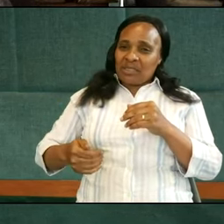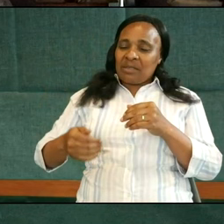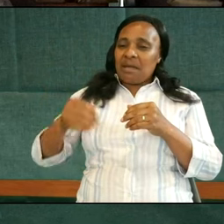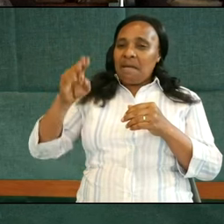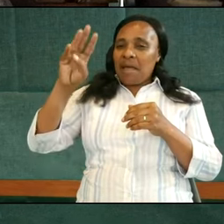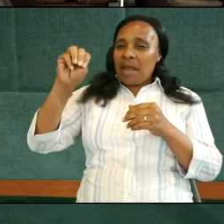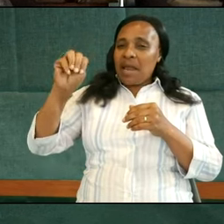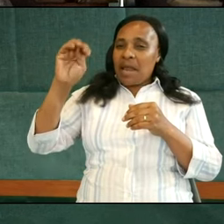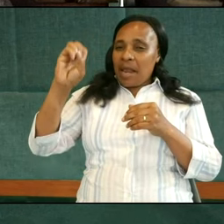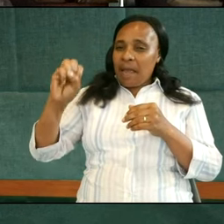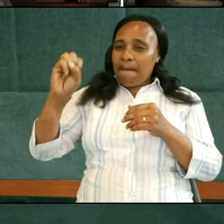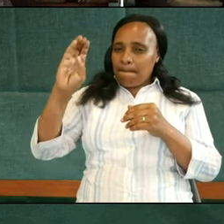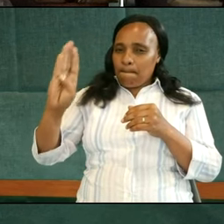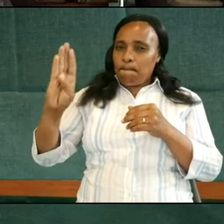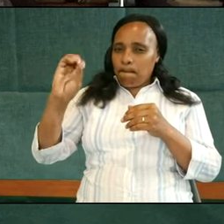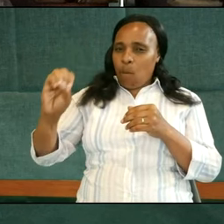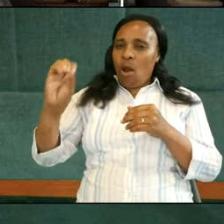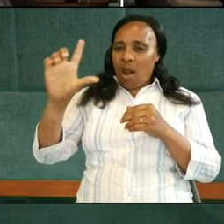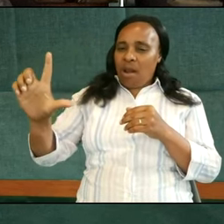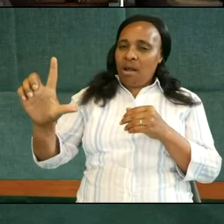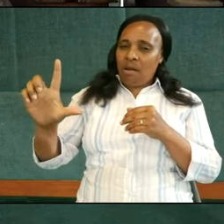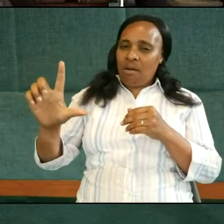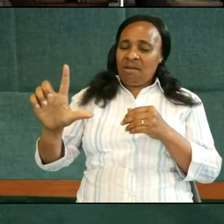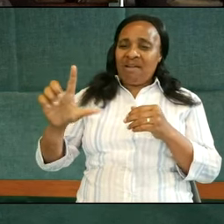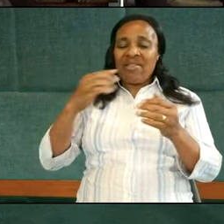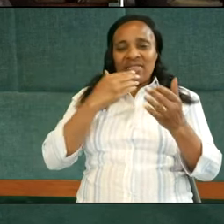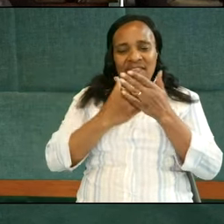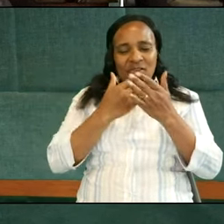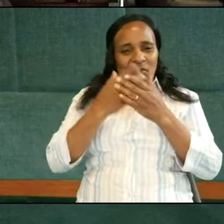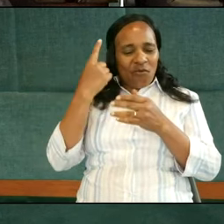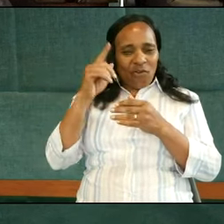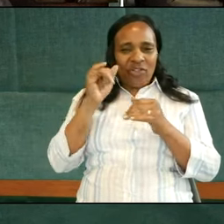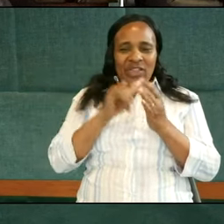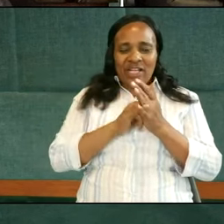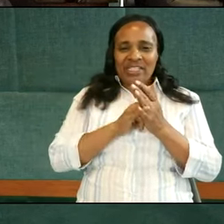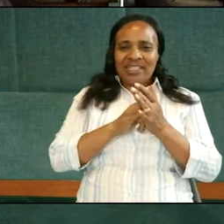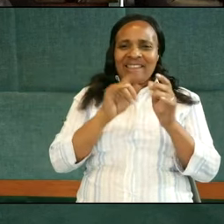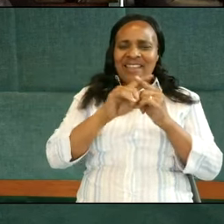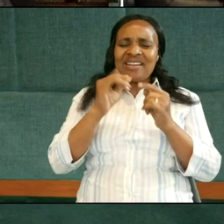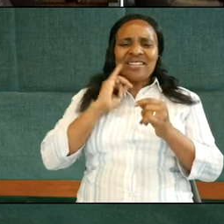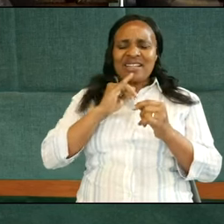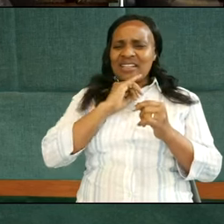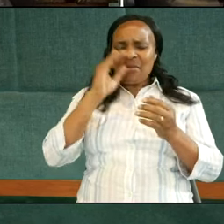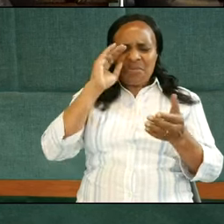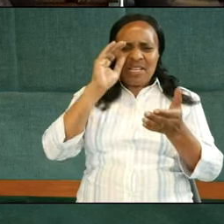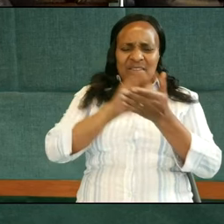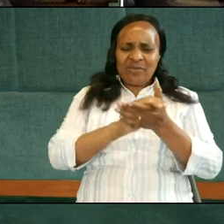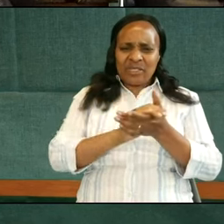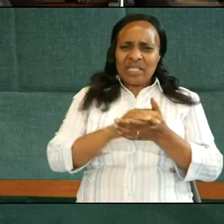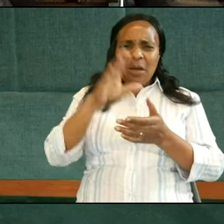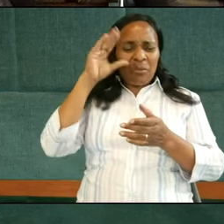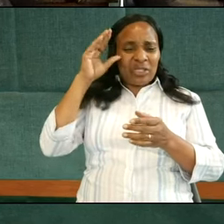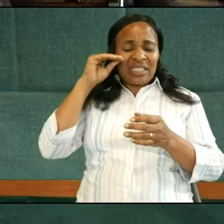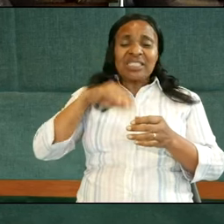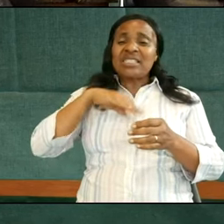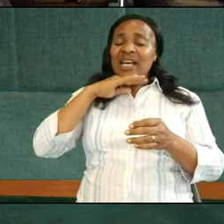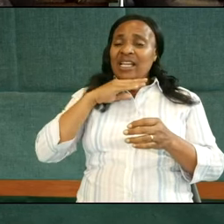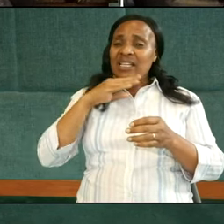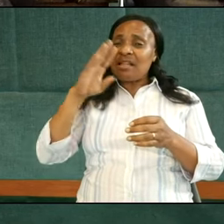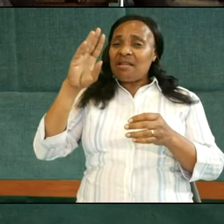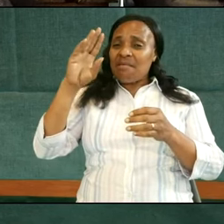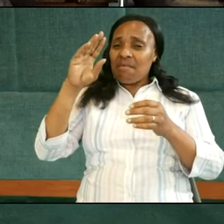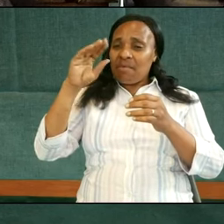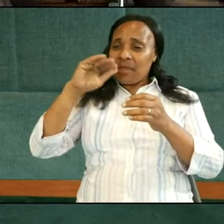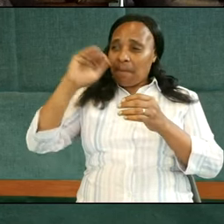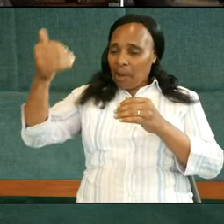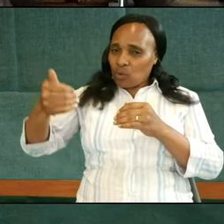Nebo. Mount Nebo, yes. And it is, thank you for that. And the Israelites actually believed that Moses died on the mountain and God buried